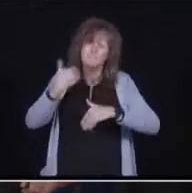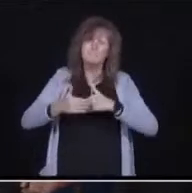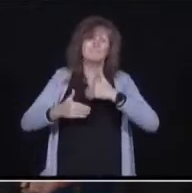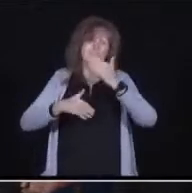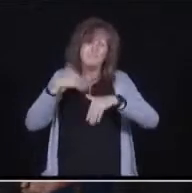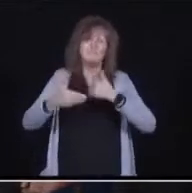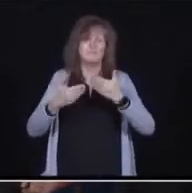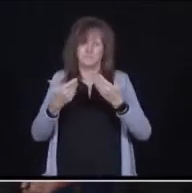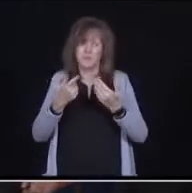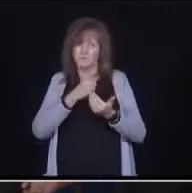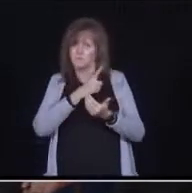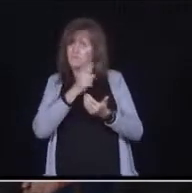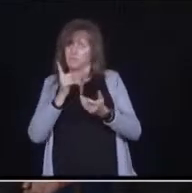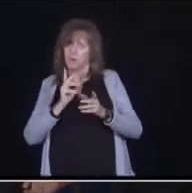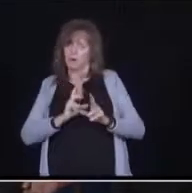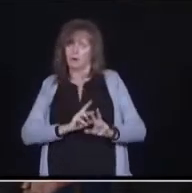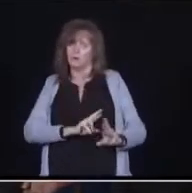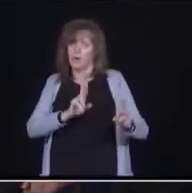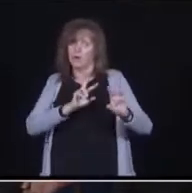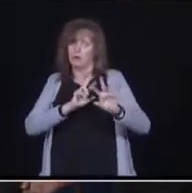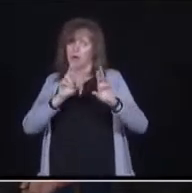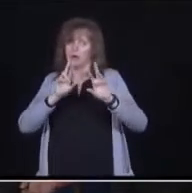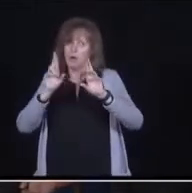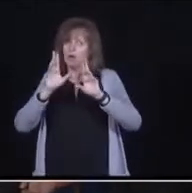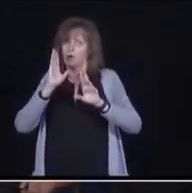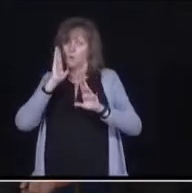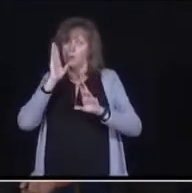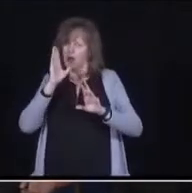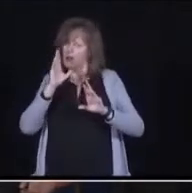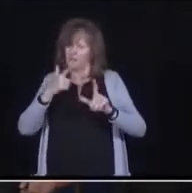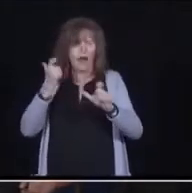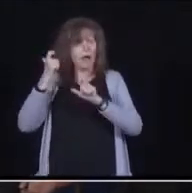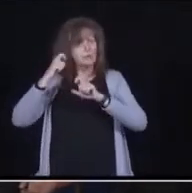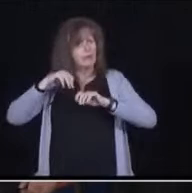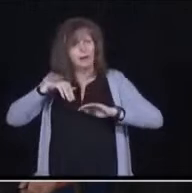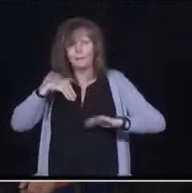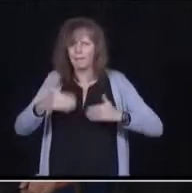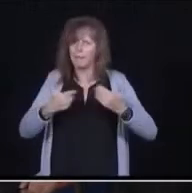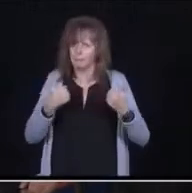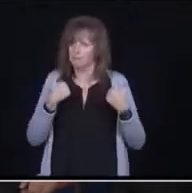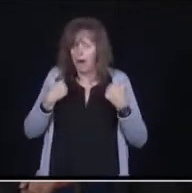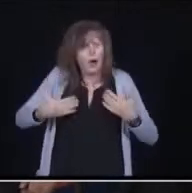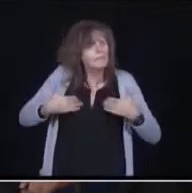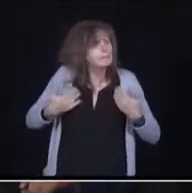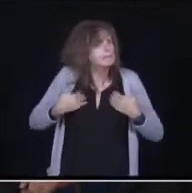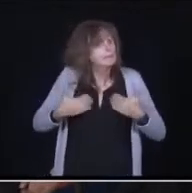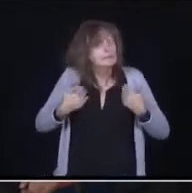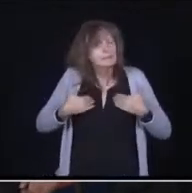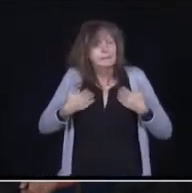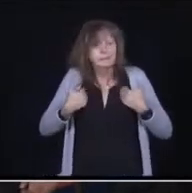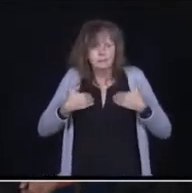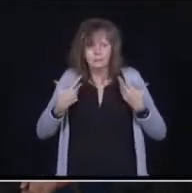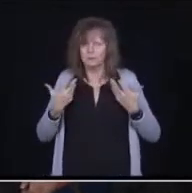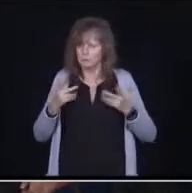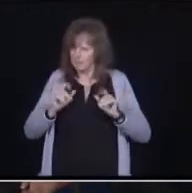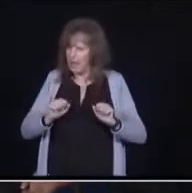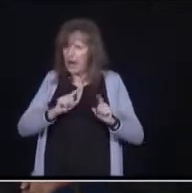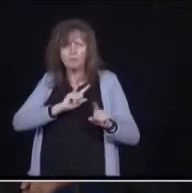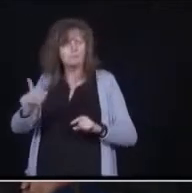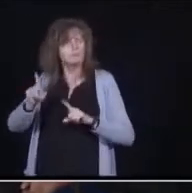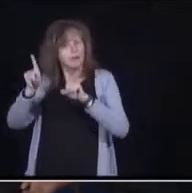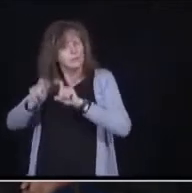They're ready to go, and it's going to happen real quick. And I am happy, Laura, that people are getting tested. As I